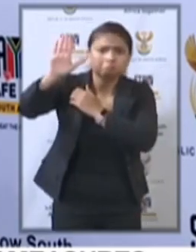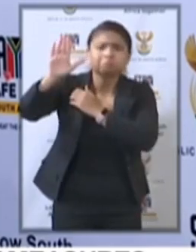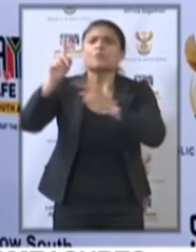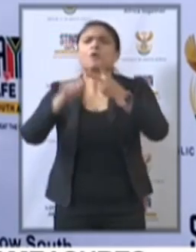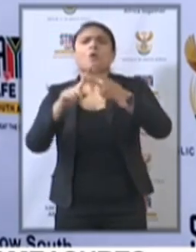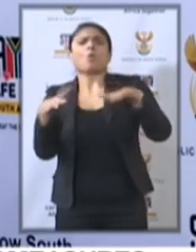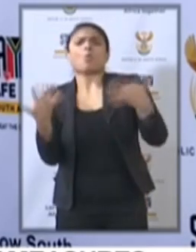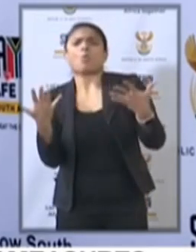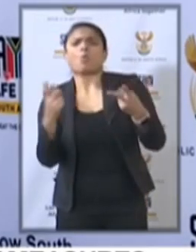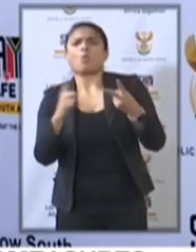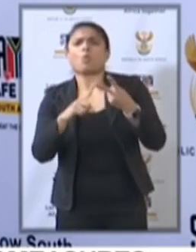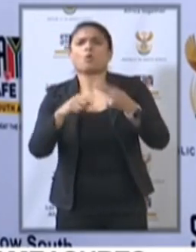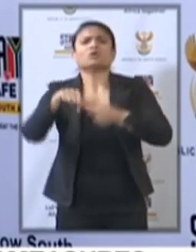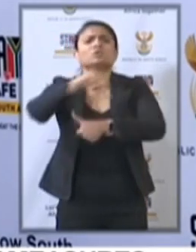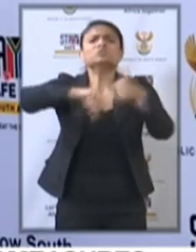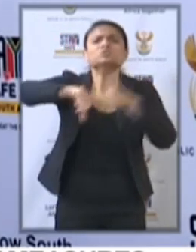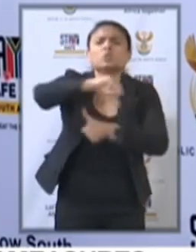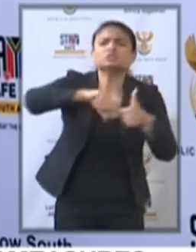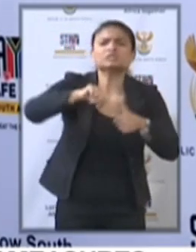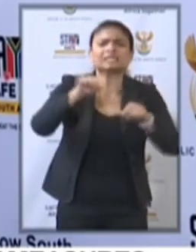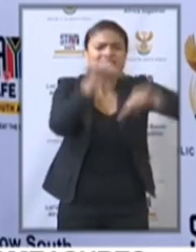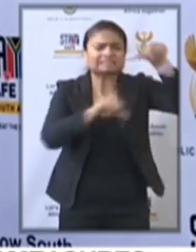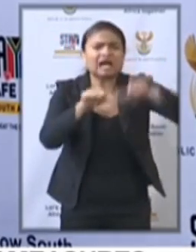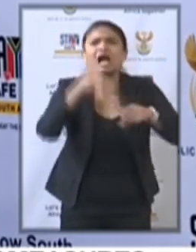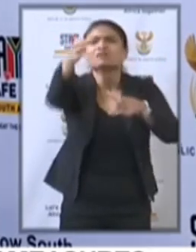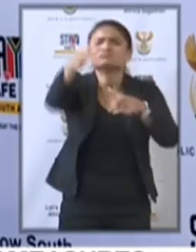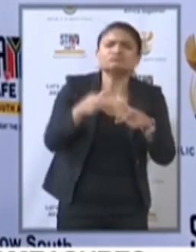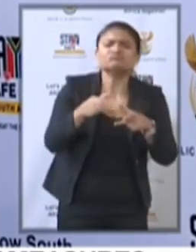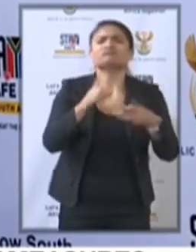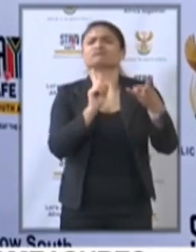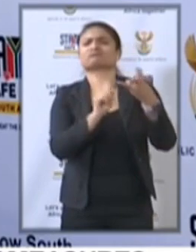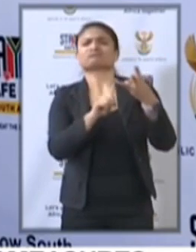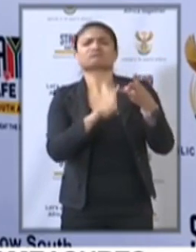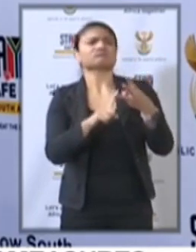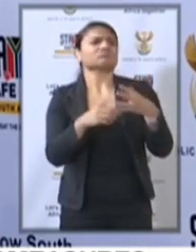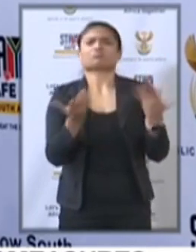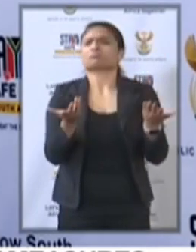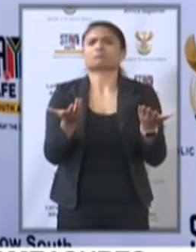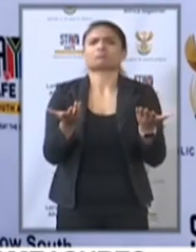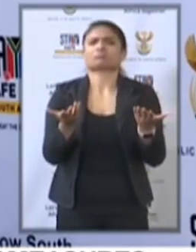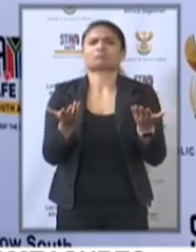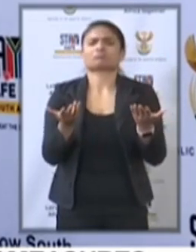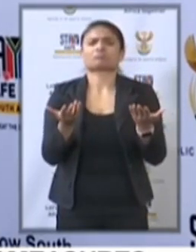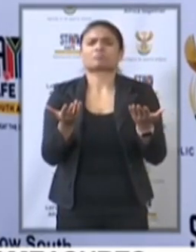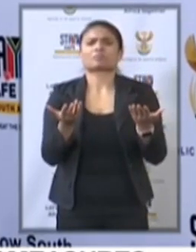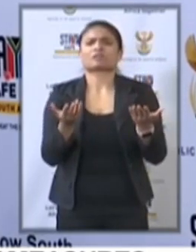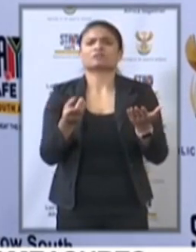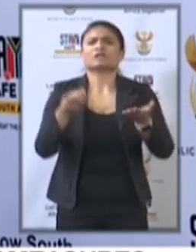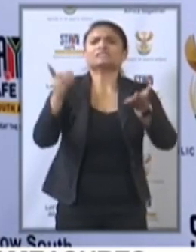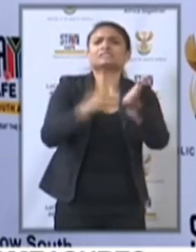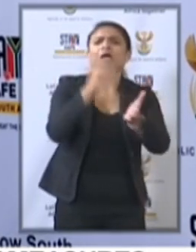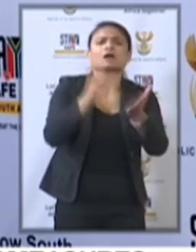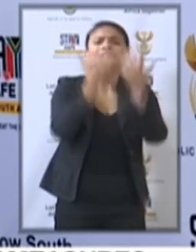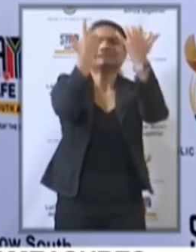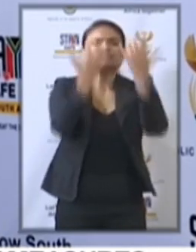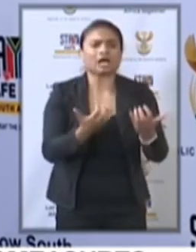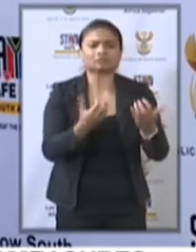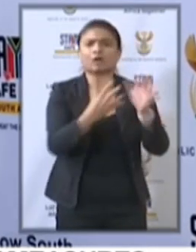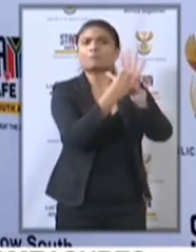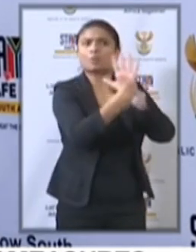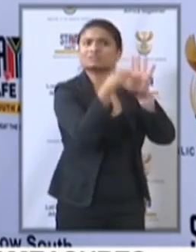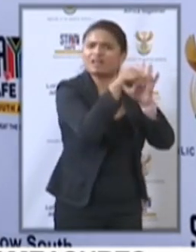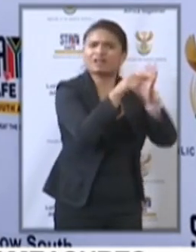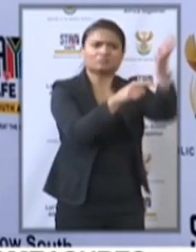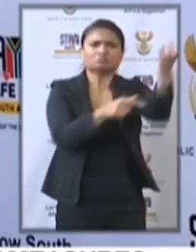together with your social sciences, together with data modeling, as well as